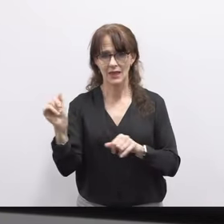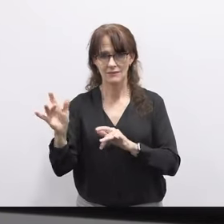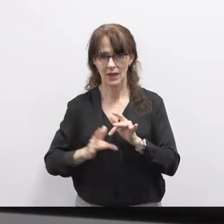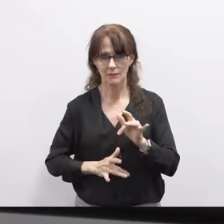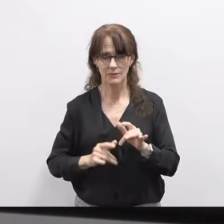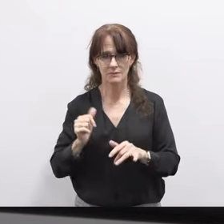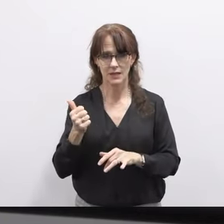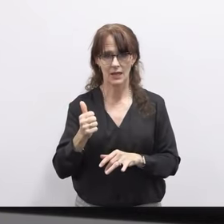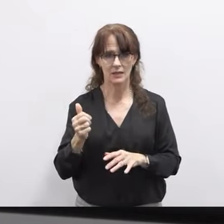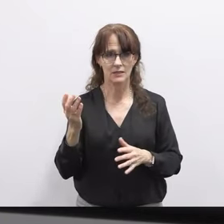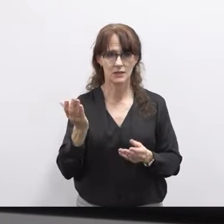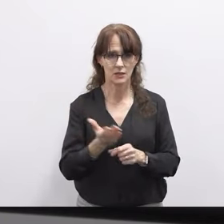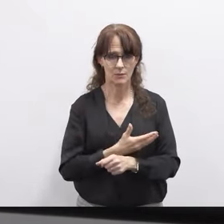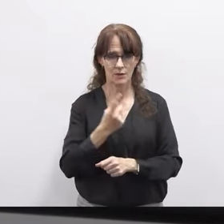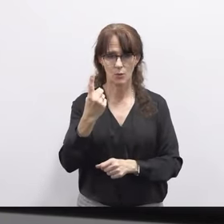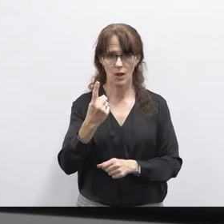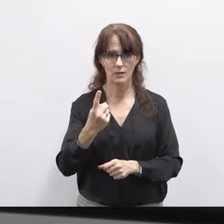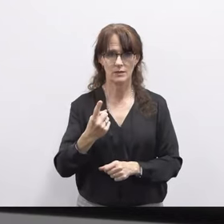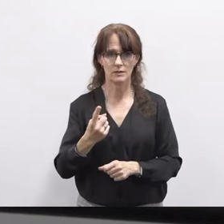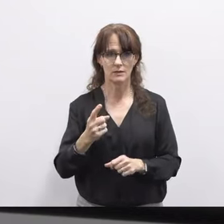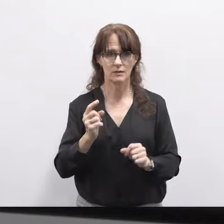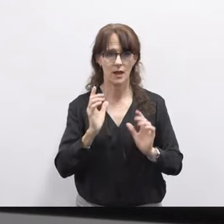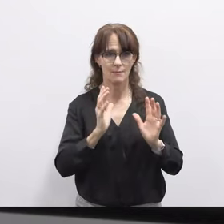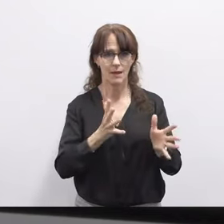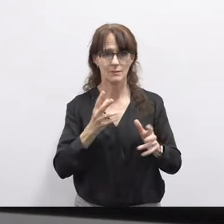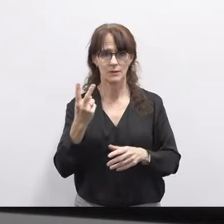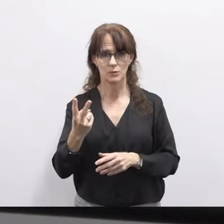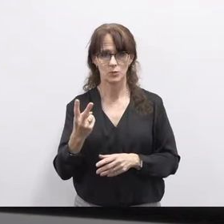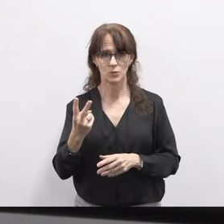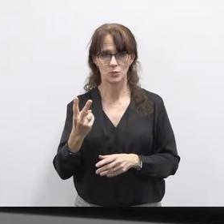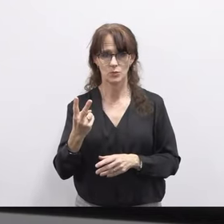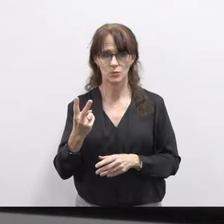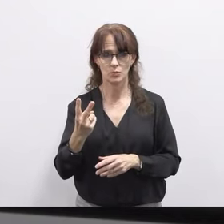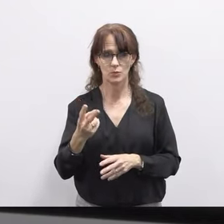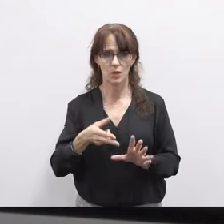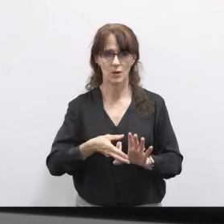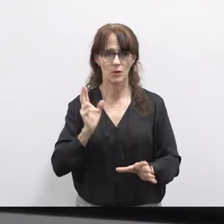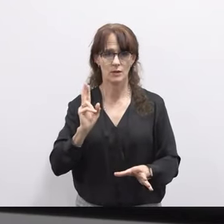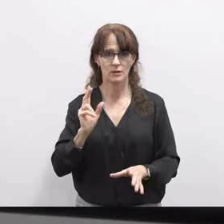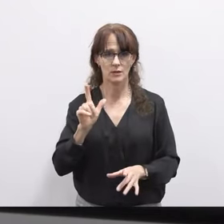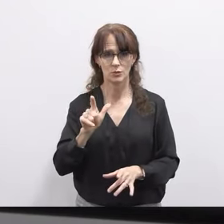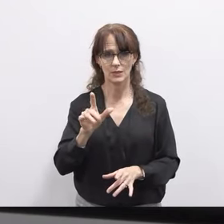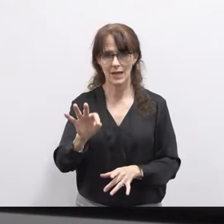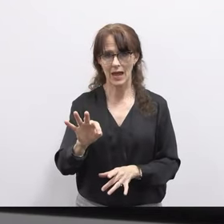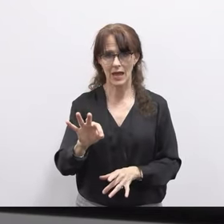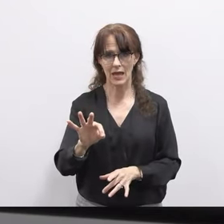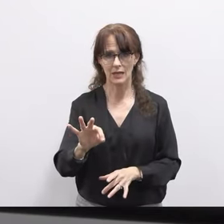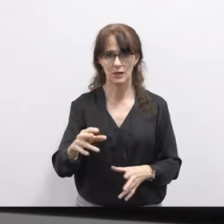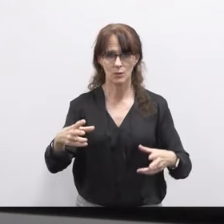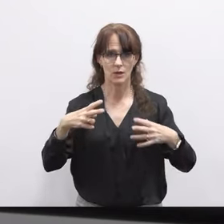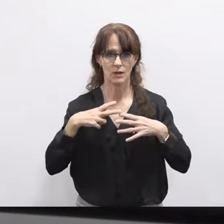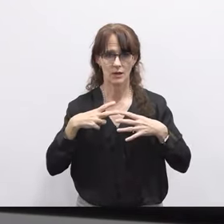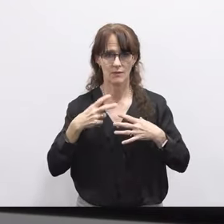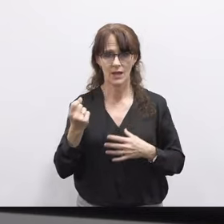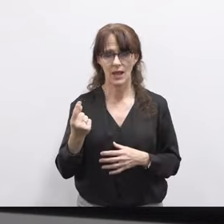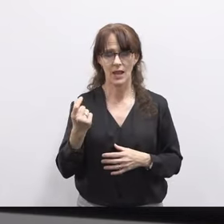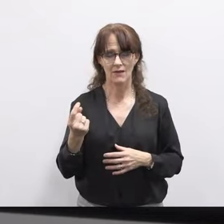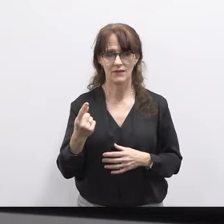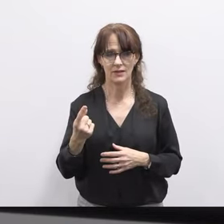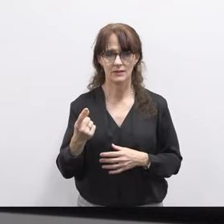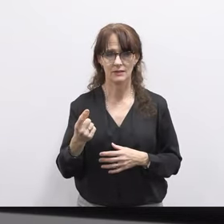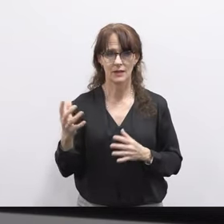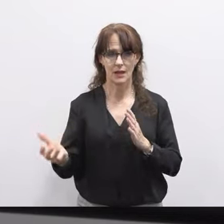10. Terminations, we have 1. Abandonments, we have 2. Resignations, we have 29. Retirements, we have 11.